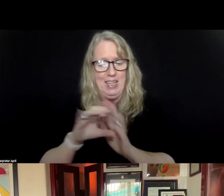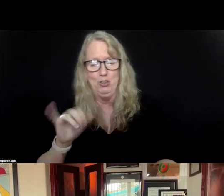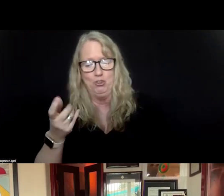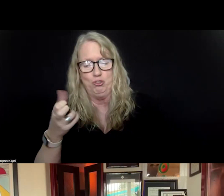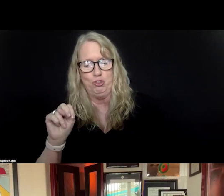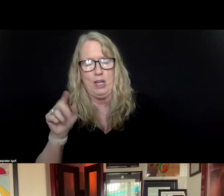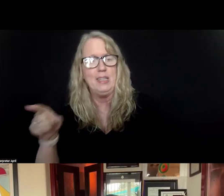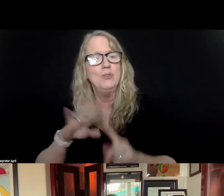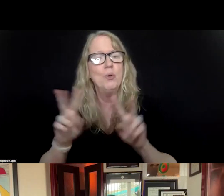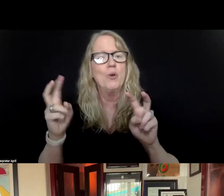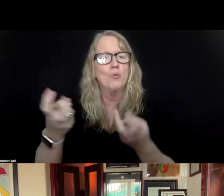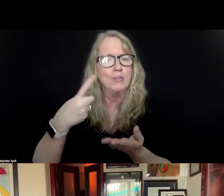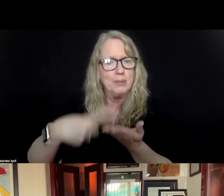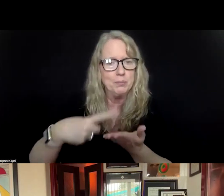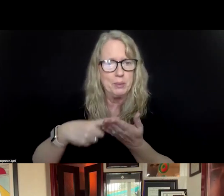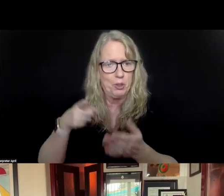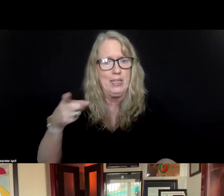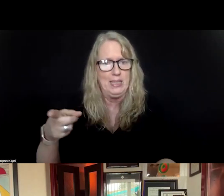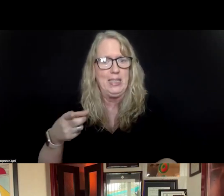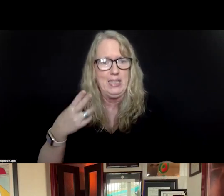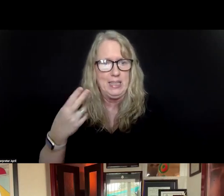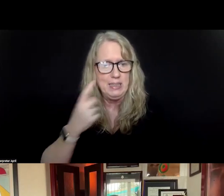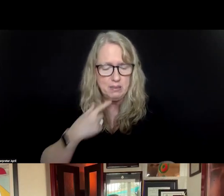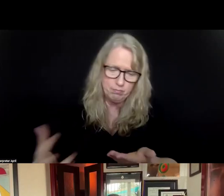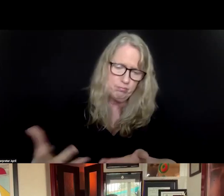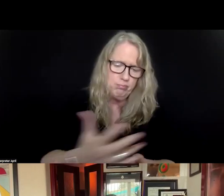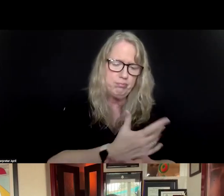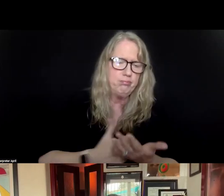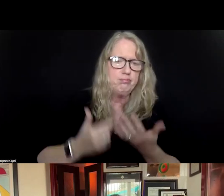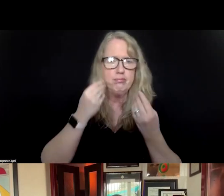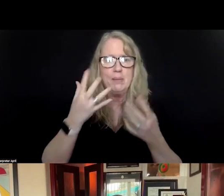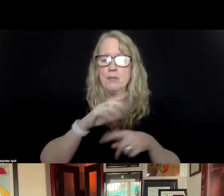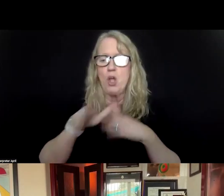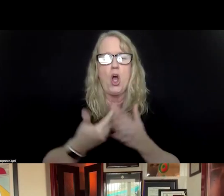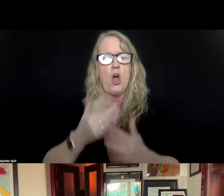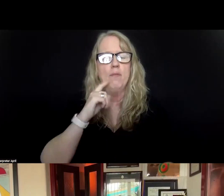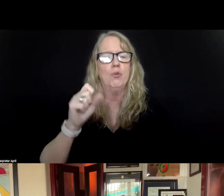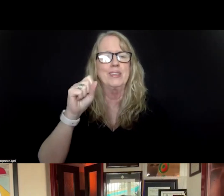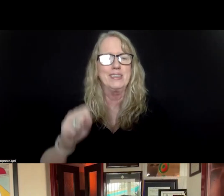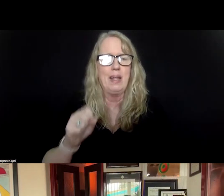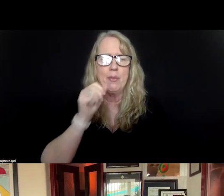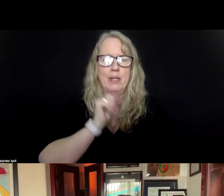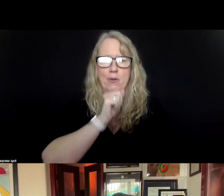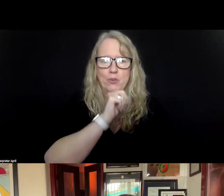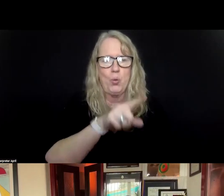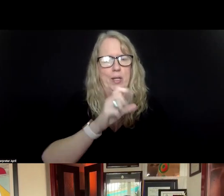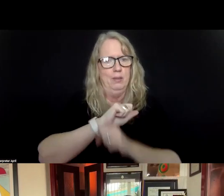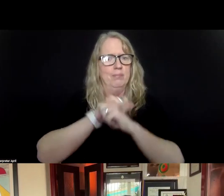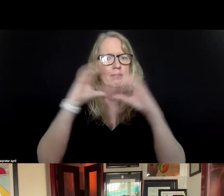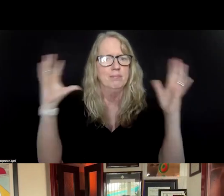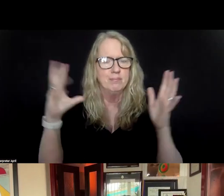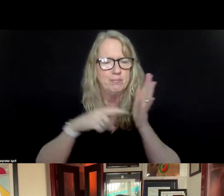of our roundtable speakers, is the one who's collected all this data, and it's for the whole Southern Arizona region. But just sort of an